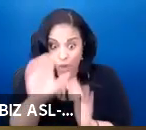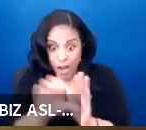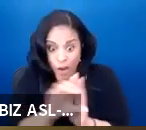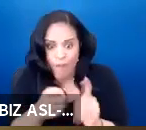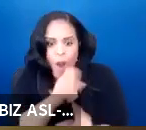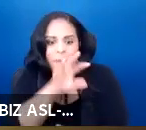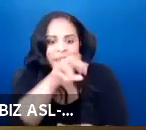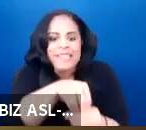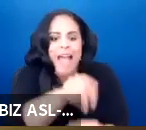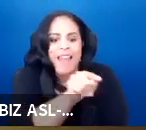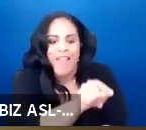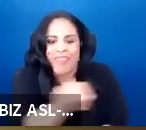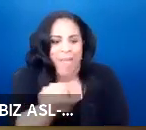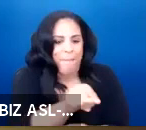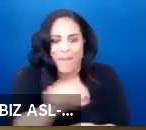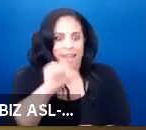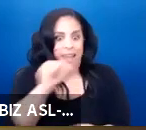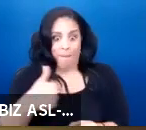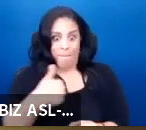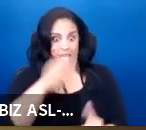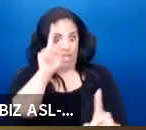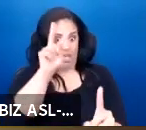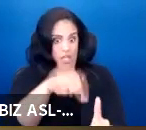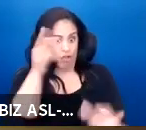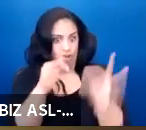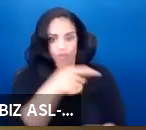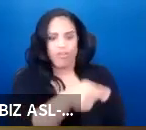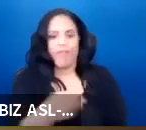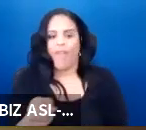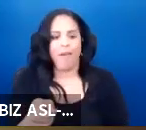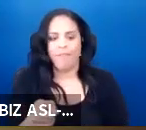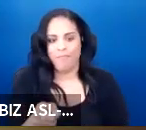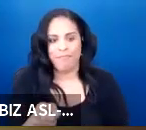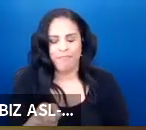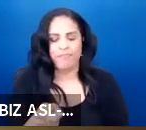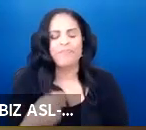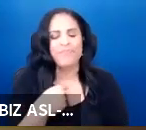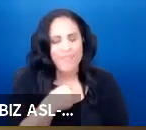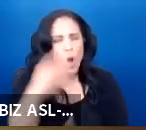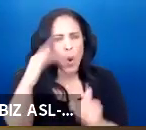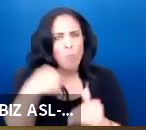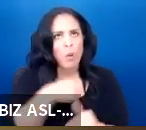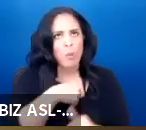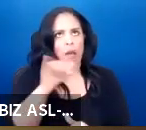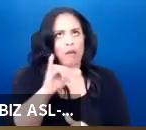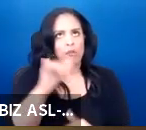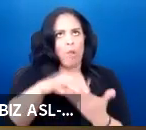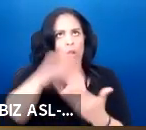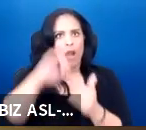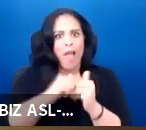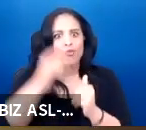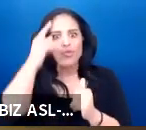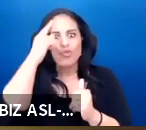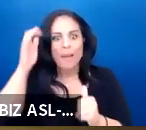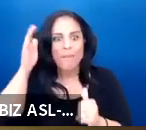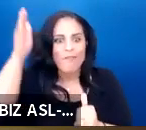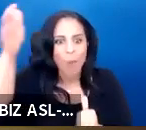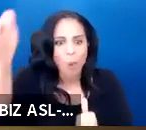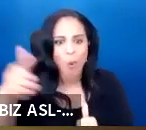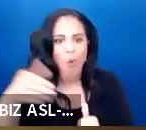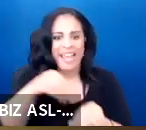from my judgment of them. So I would hope that we also learn how to dream forward in